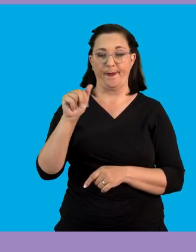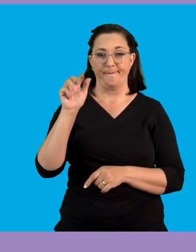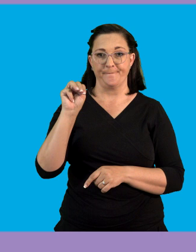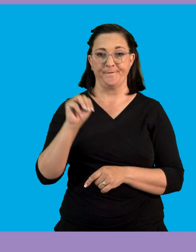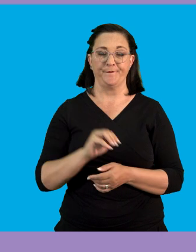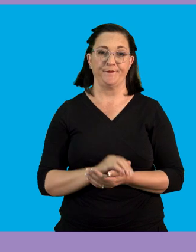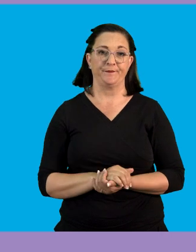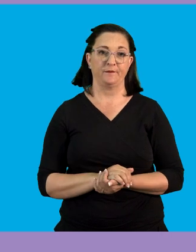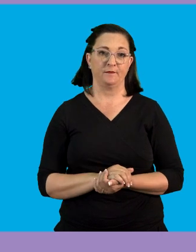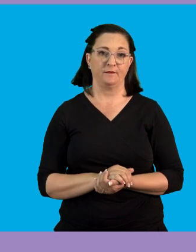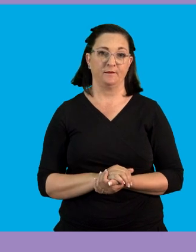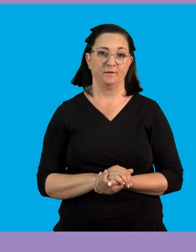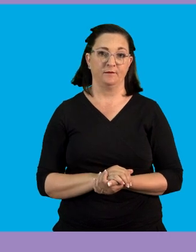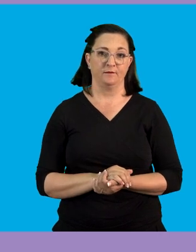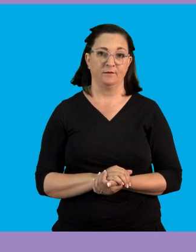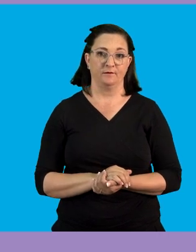Parallelogram.